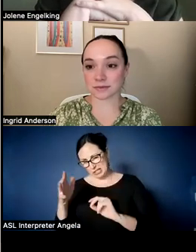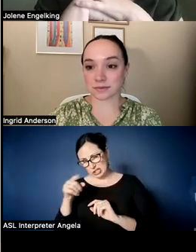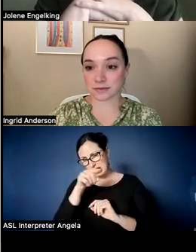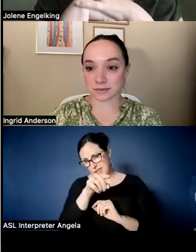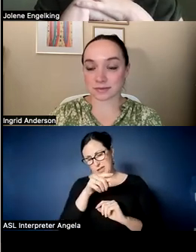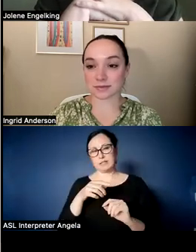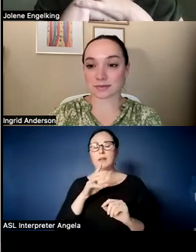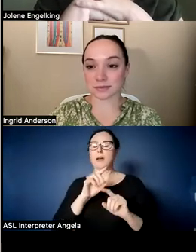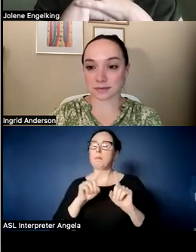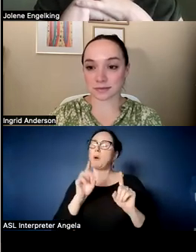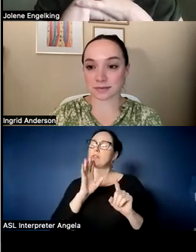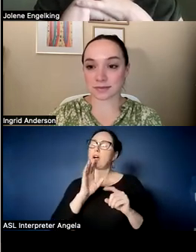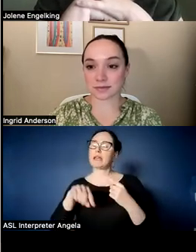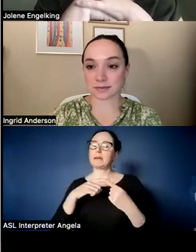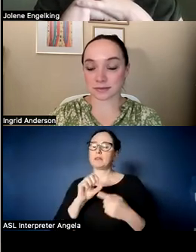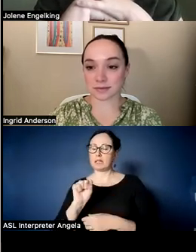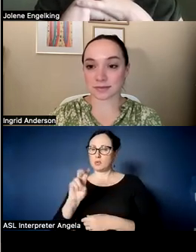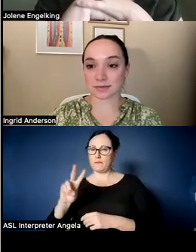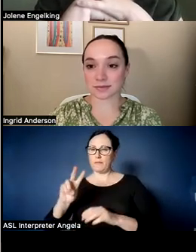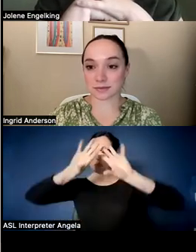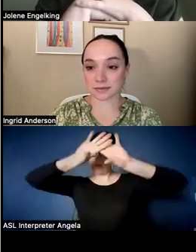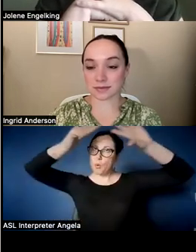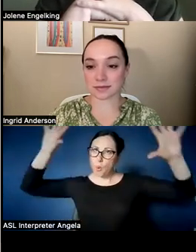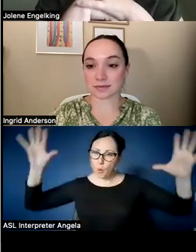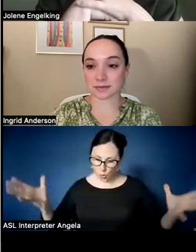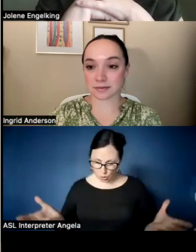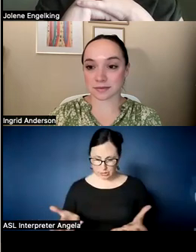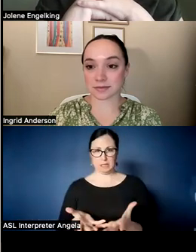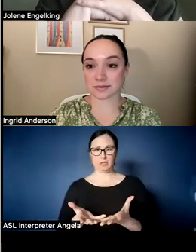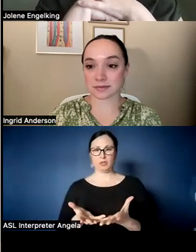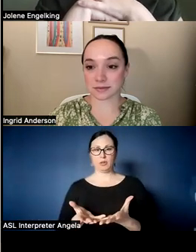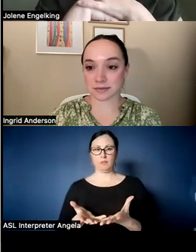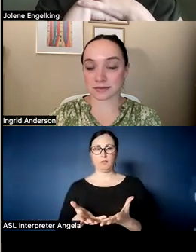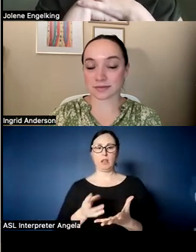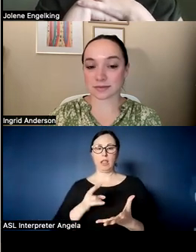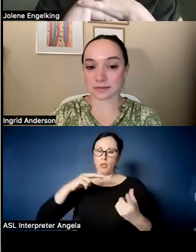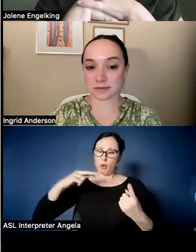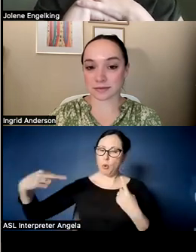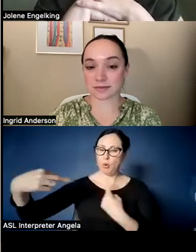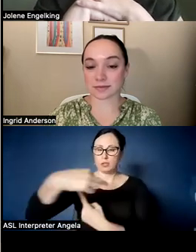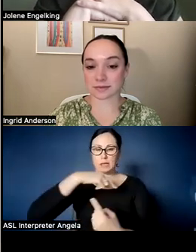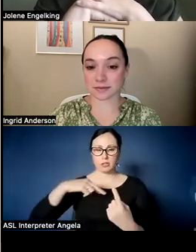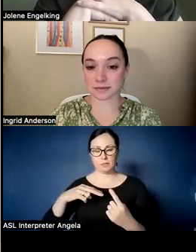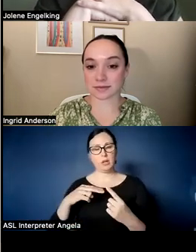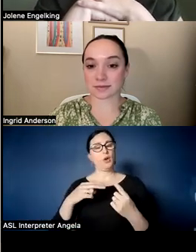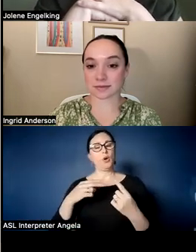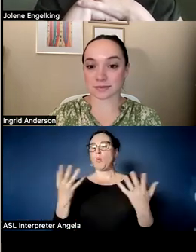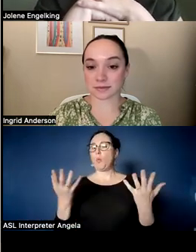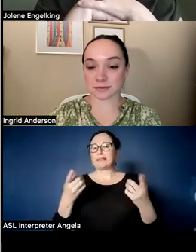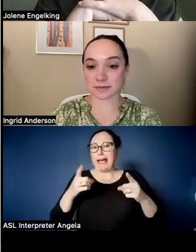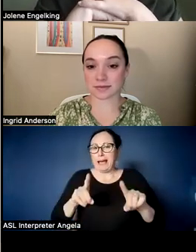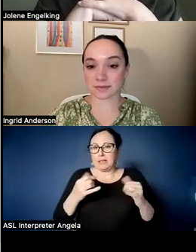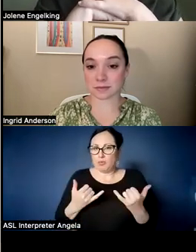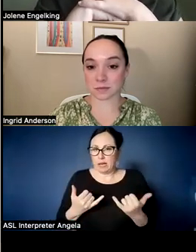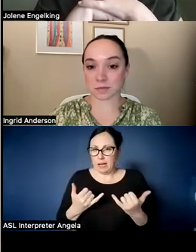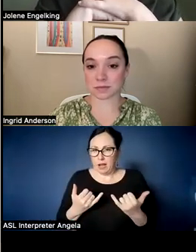sexual violence today. We're talking about those things that are happening, right now within our communities, where so many of